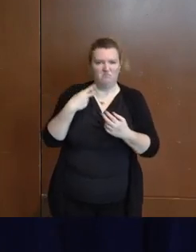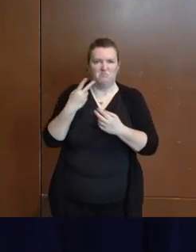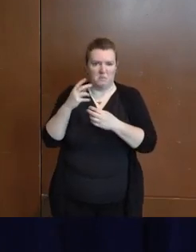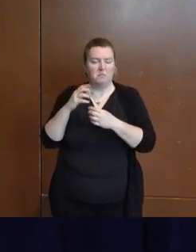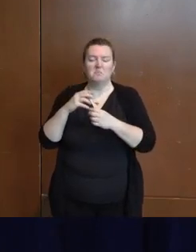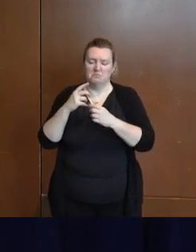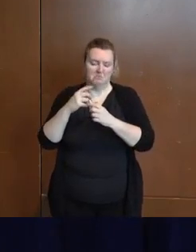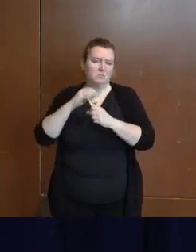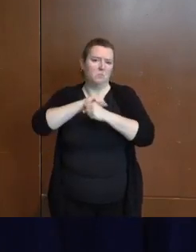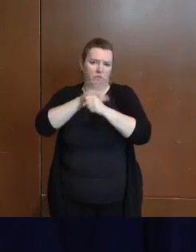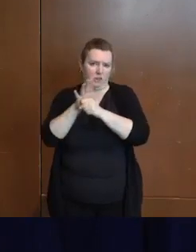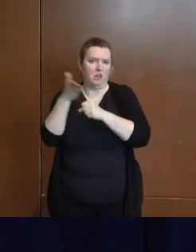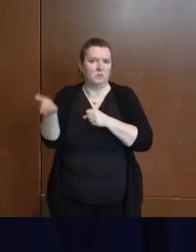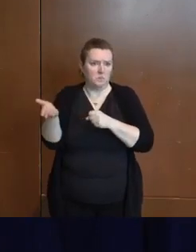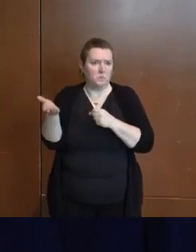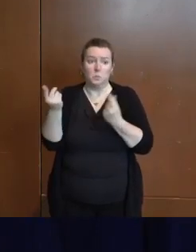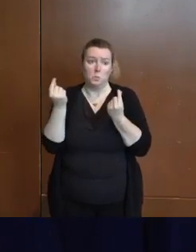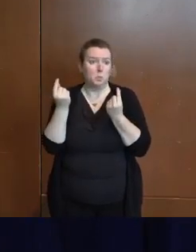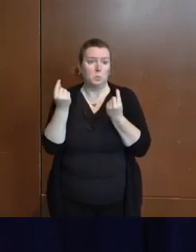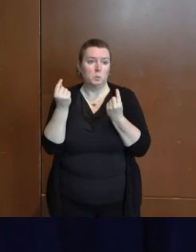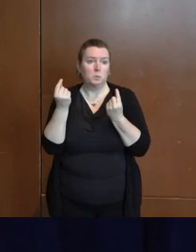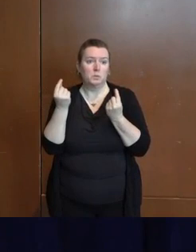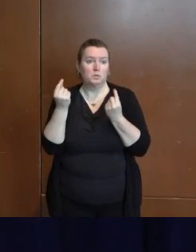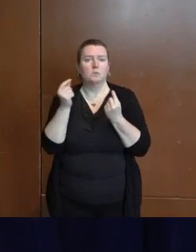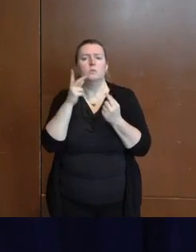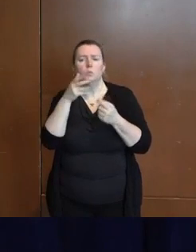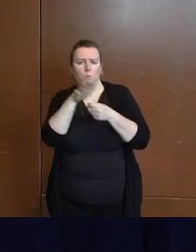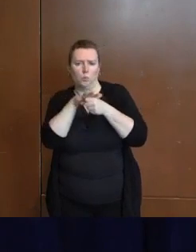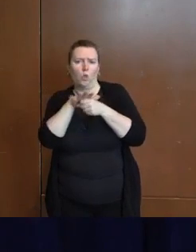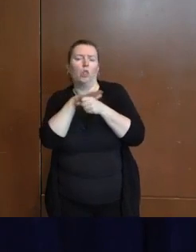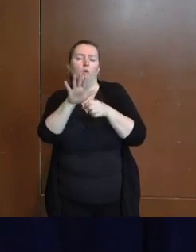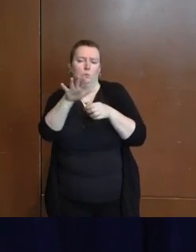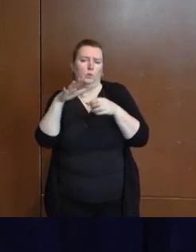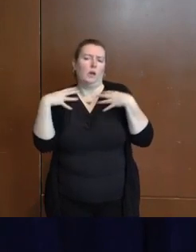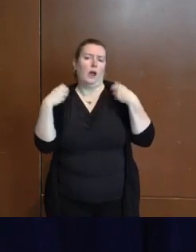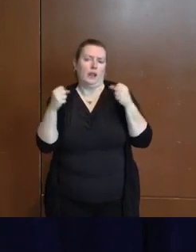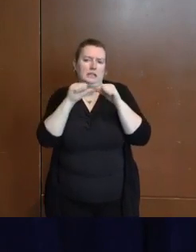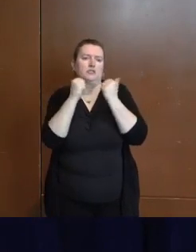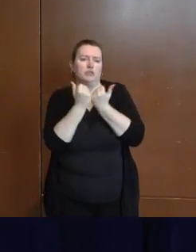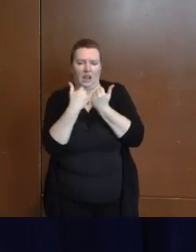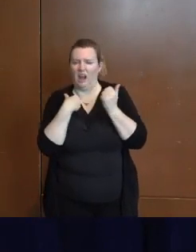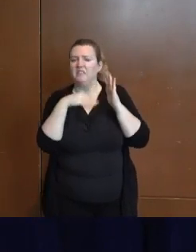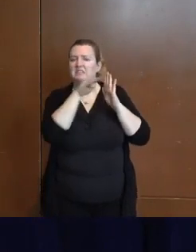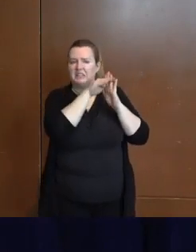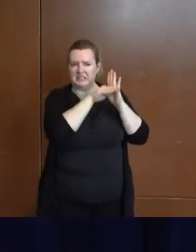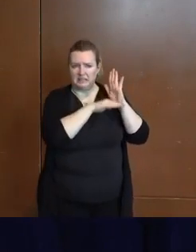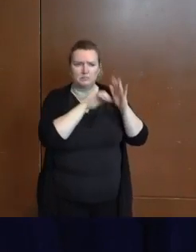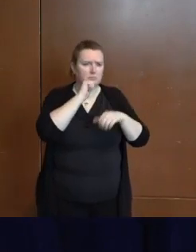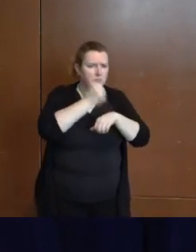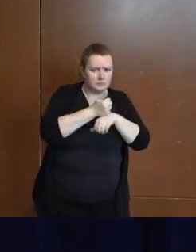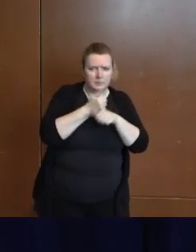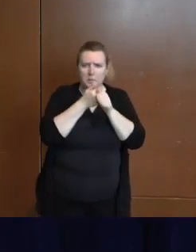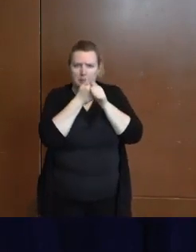agency to implement all actions necessary to protect the health and well-being of its residents and